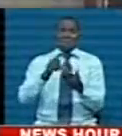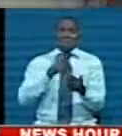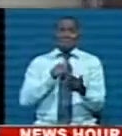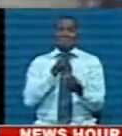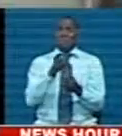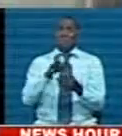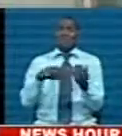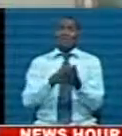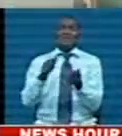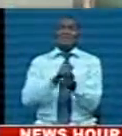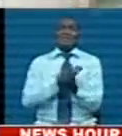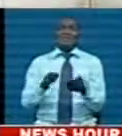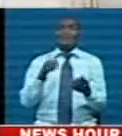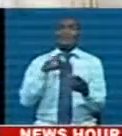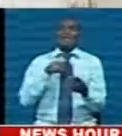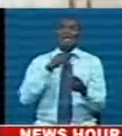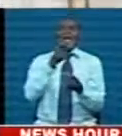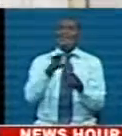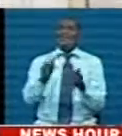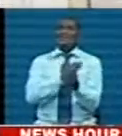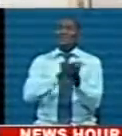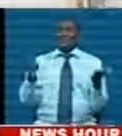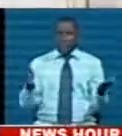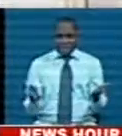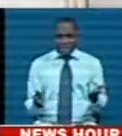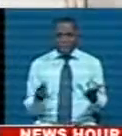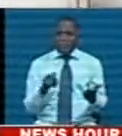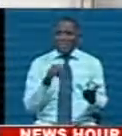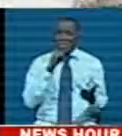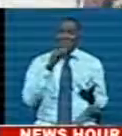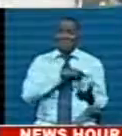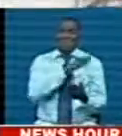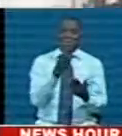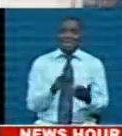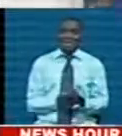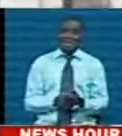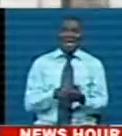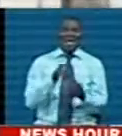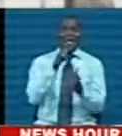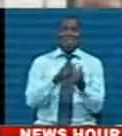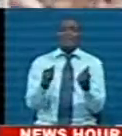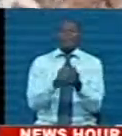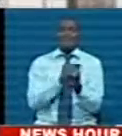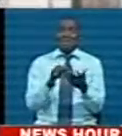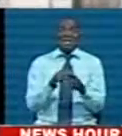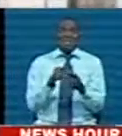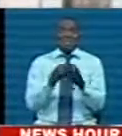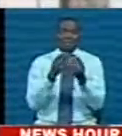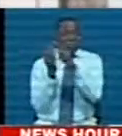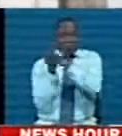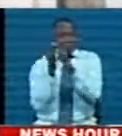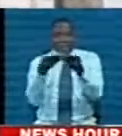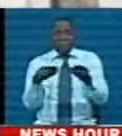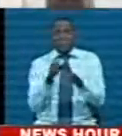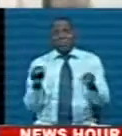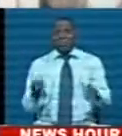biara. Pin. No, I didn't get anything. Nesse, mattress one, maybe she one